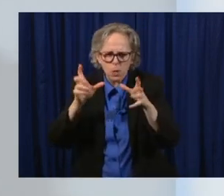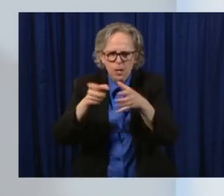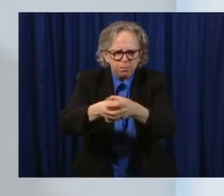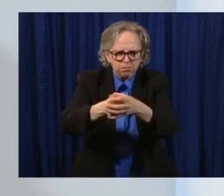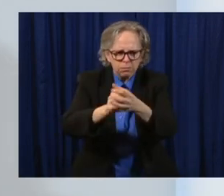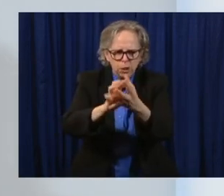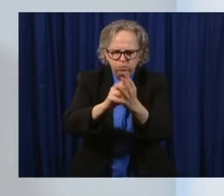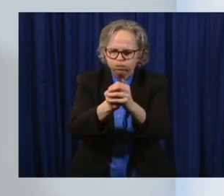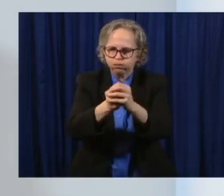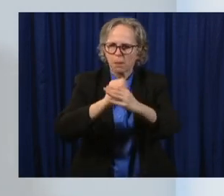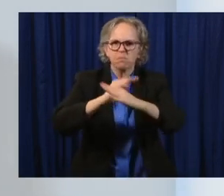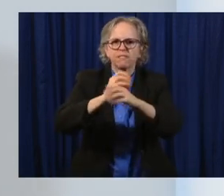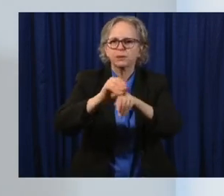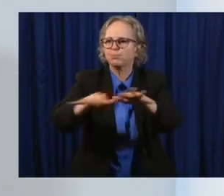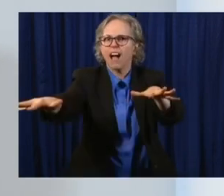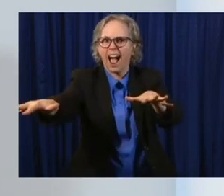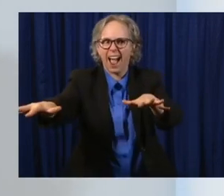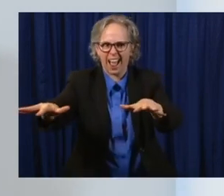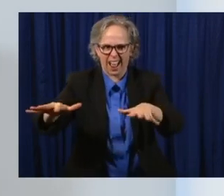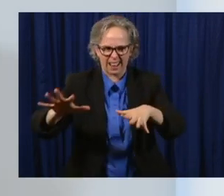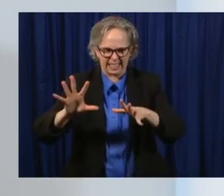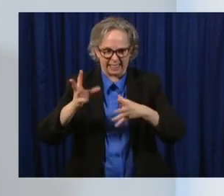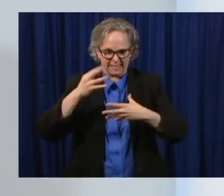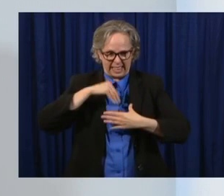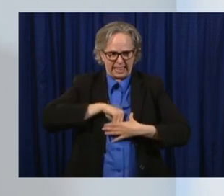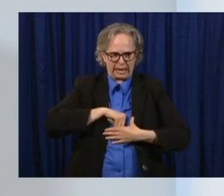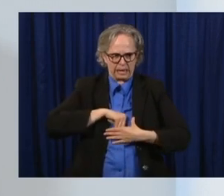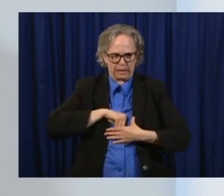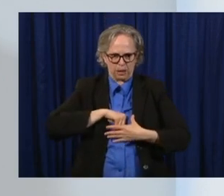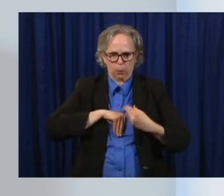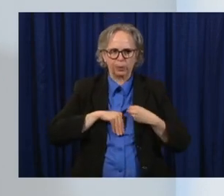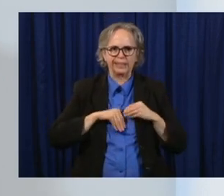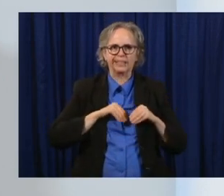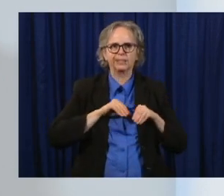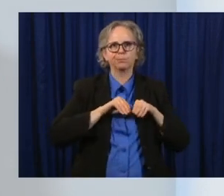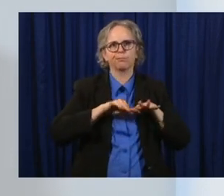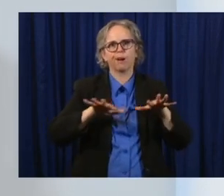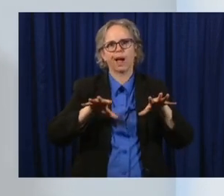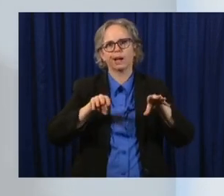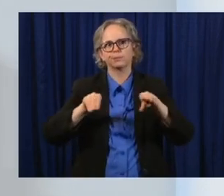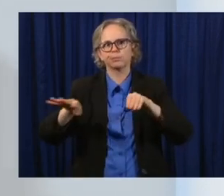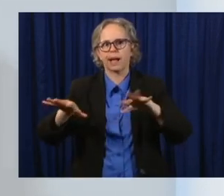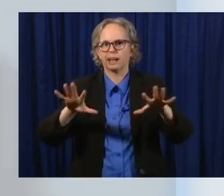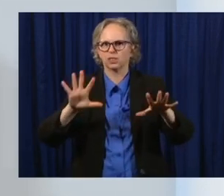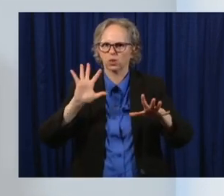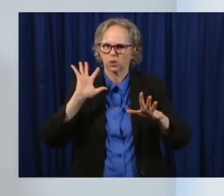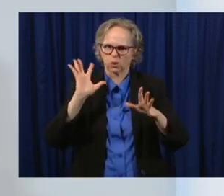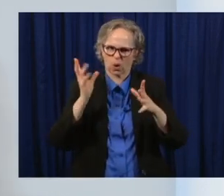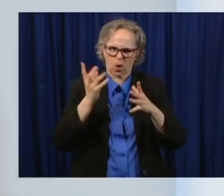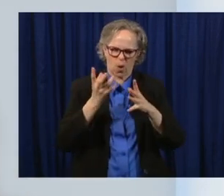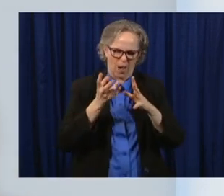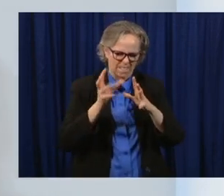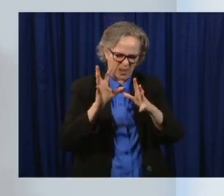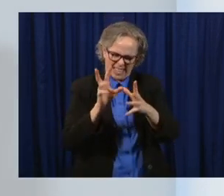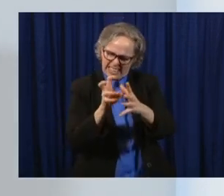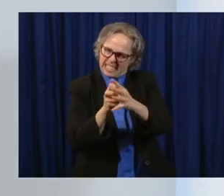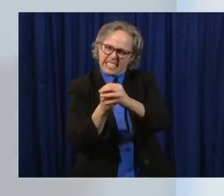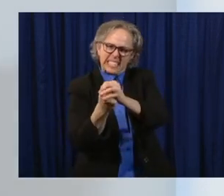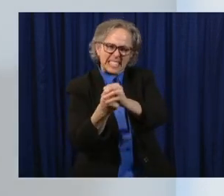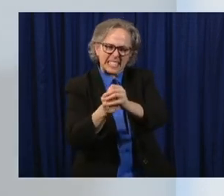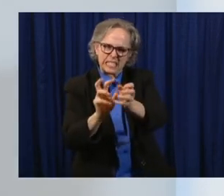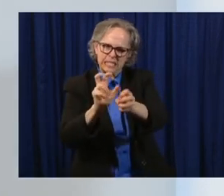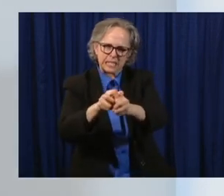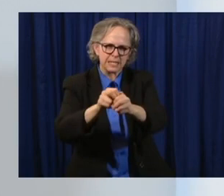alive and it's in us, we're the ones that spread it. You isolate it and you kill it, and it's done. It can't